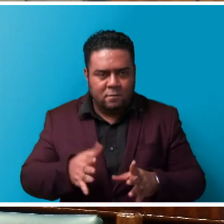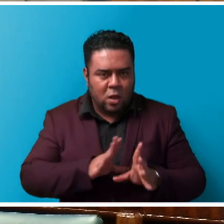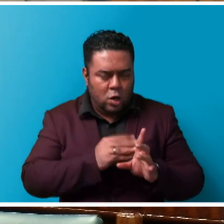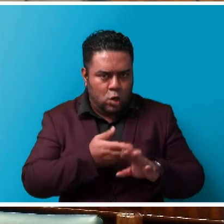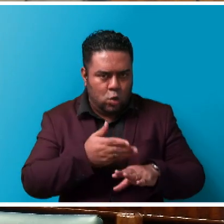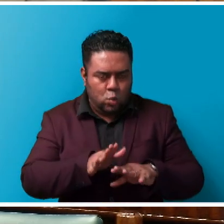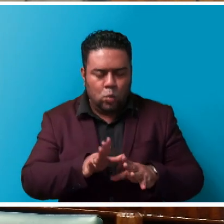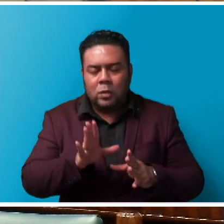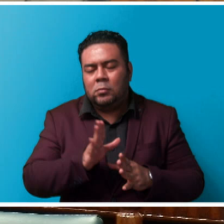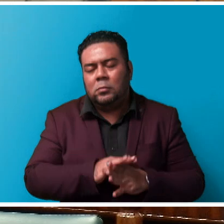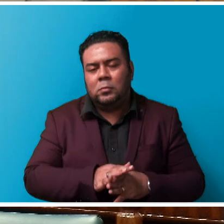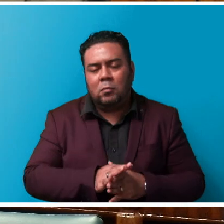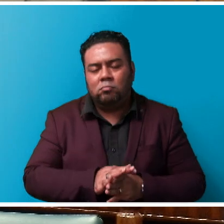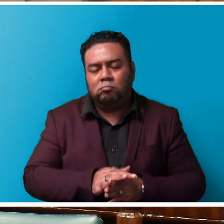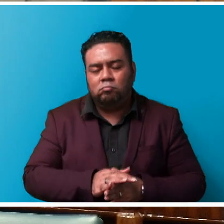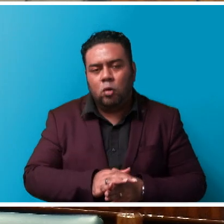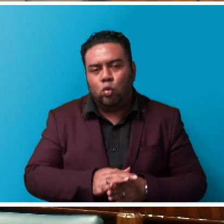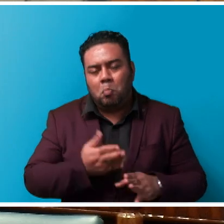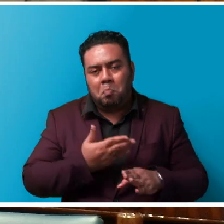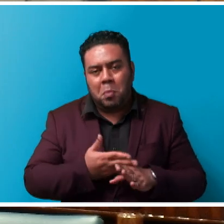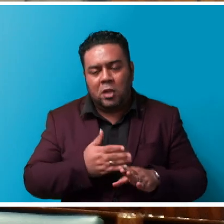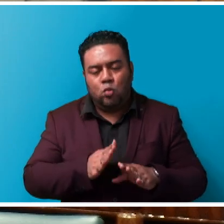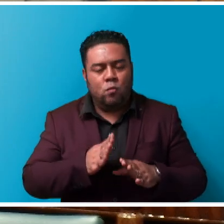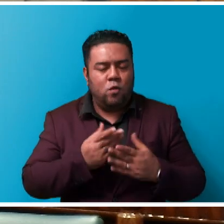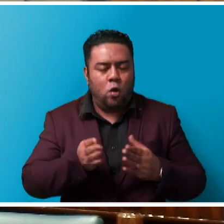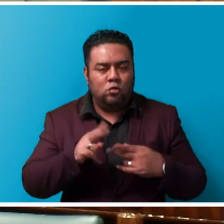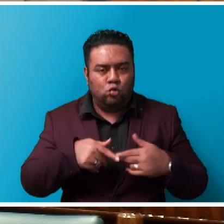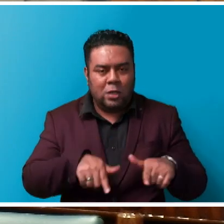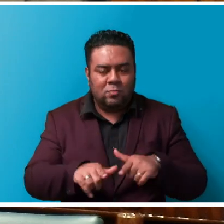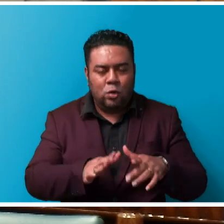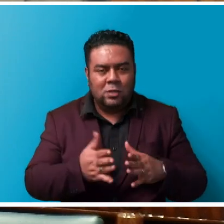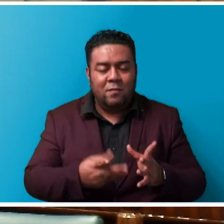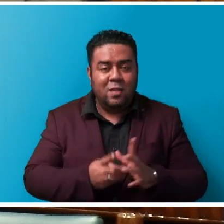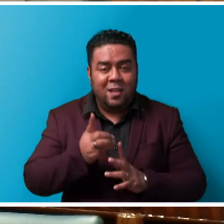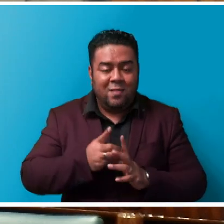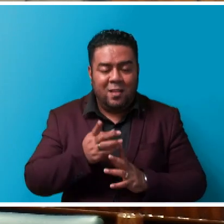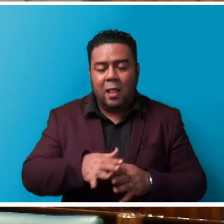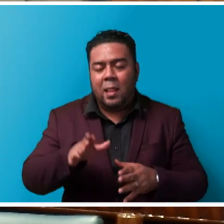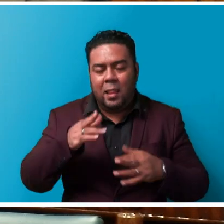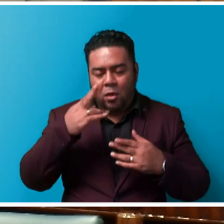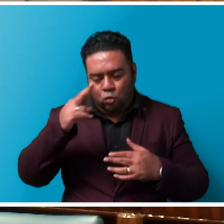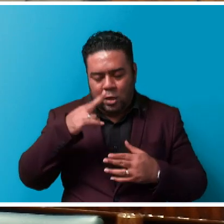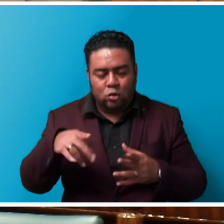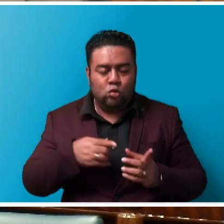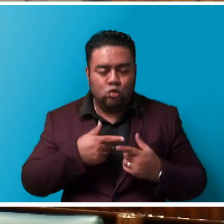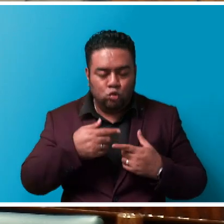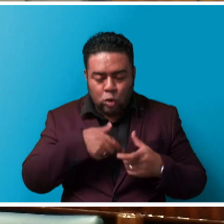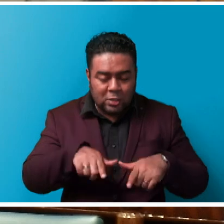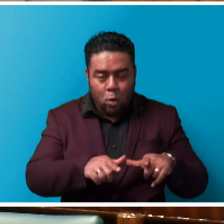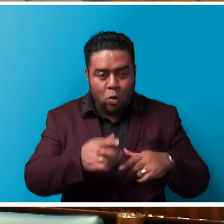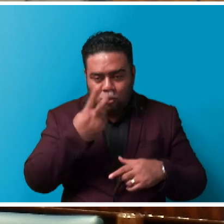Fiji's transport sector in the development, through the development of a national transport sector master plan and the